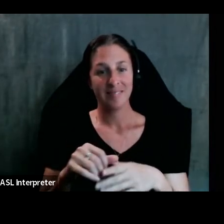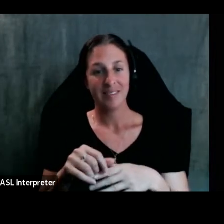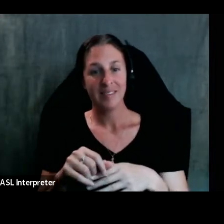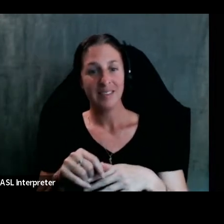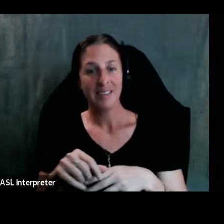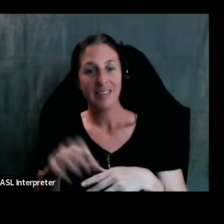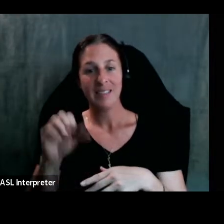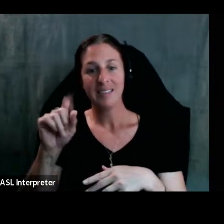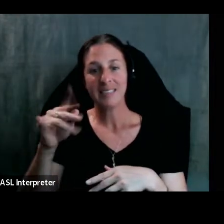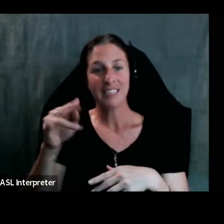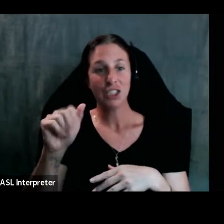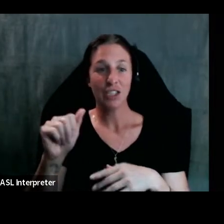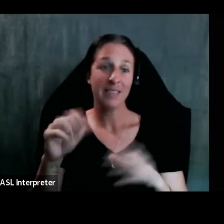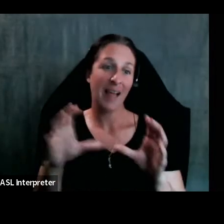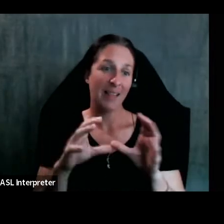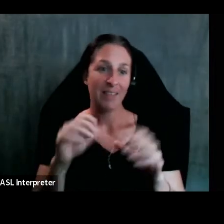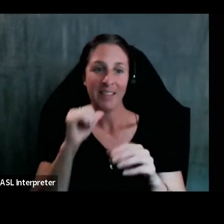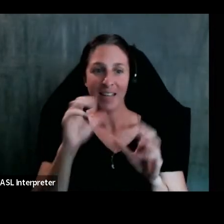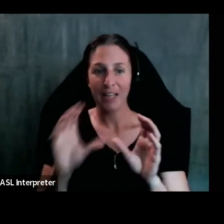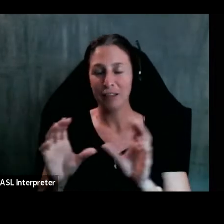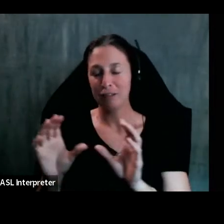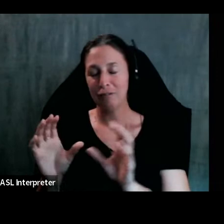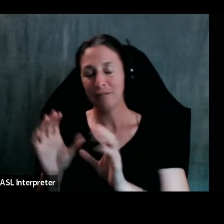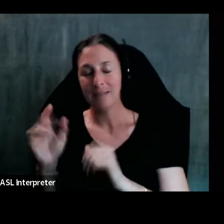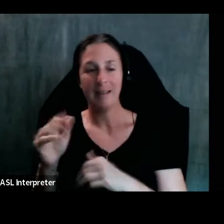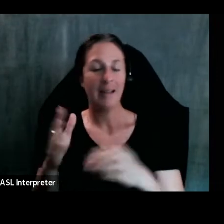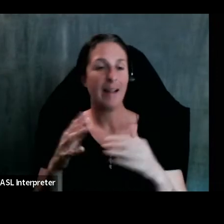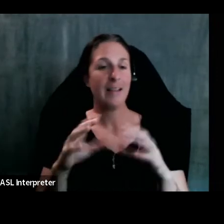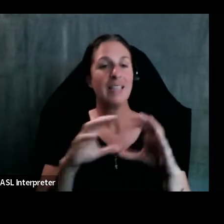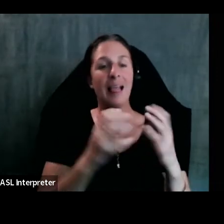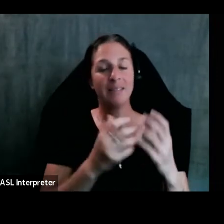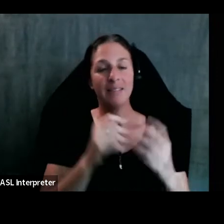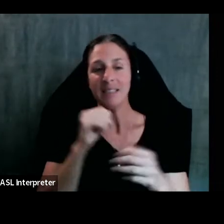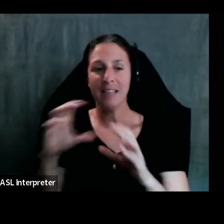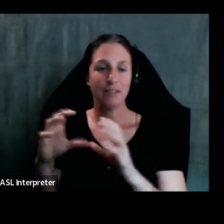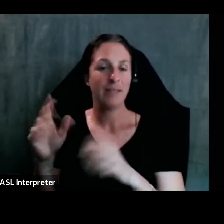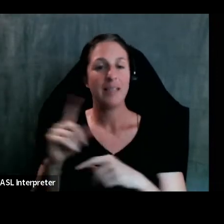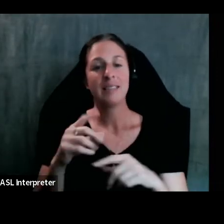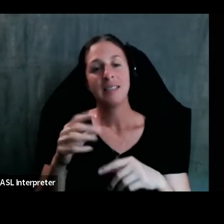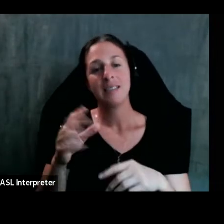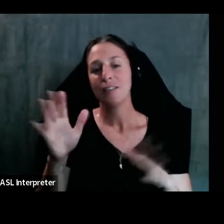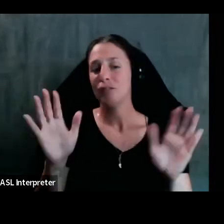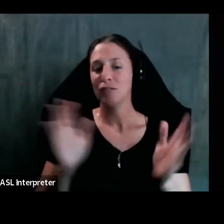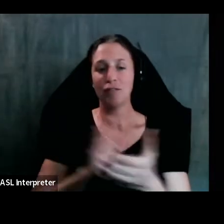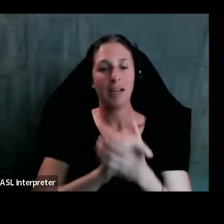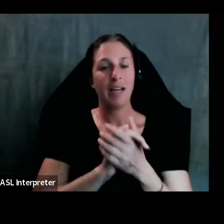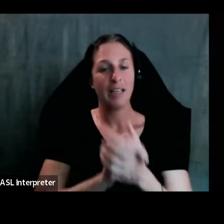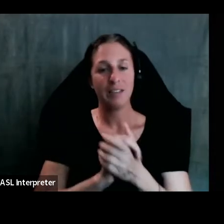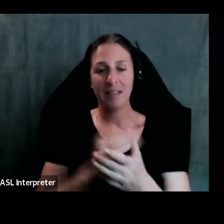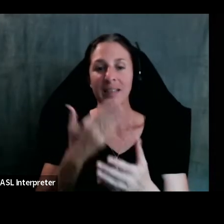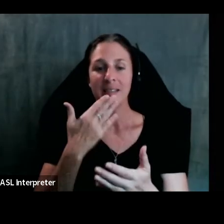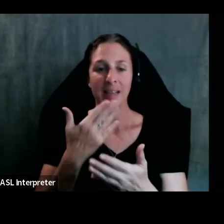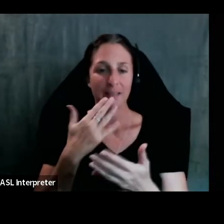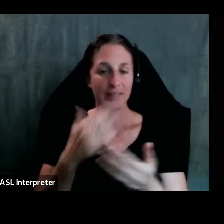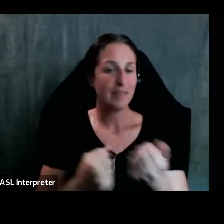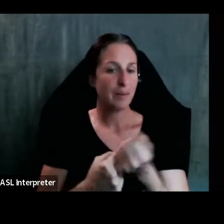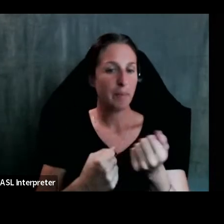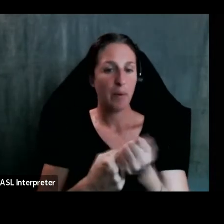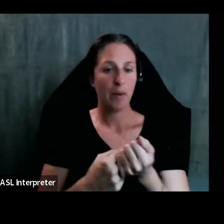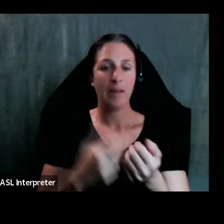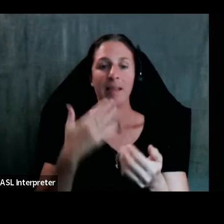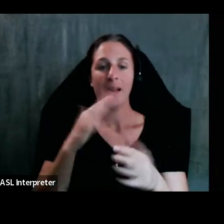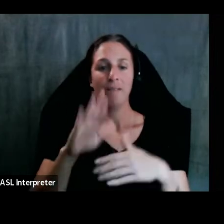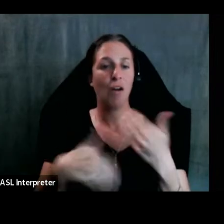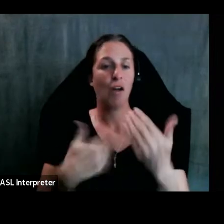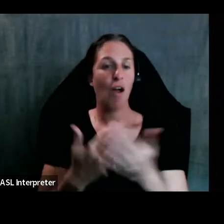just saying, but congratulations, Jorge, for being here. He's great and it's a big support. And thanks to all the classified staff